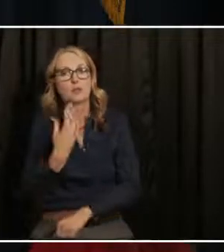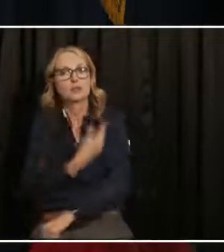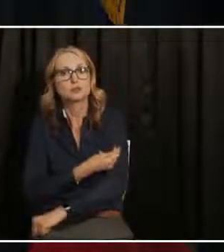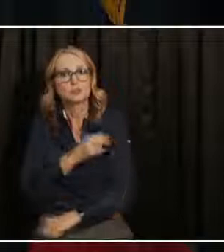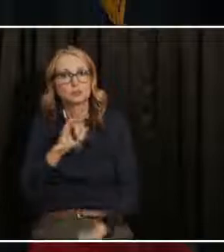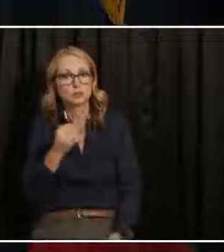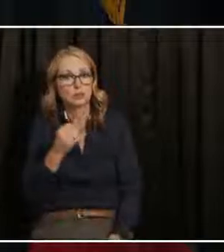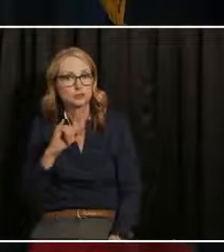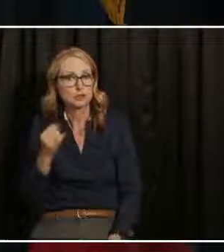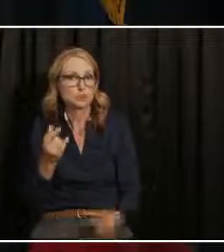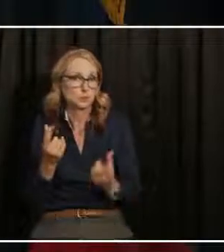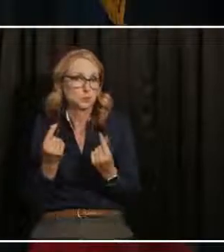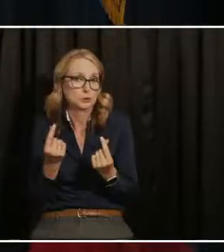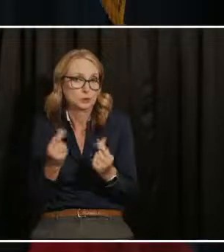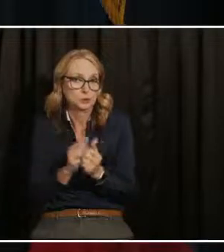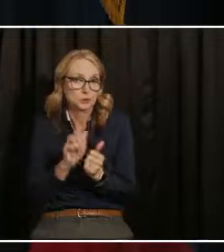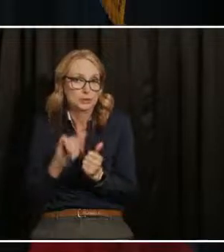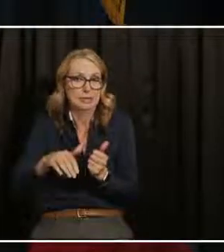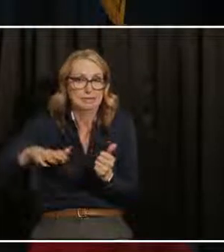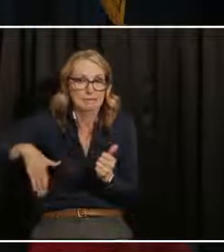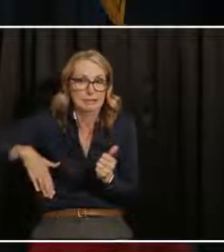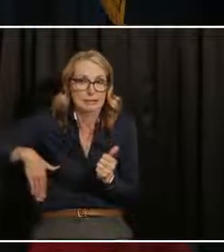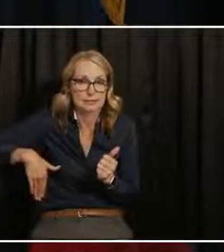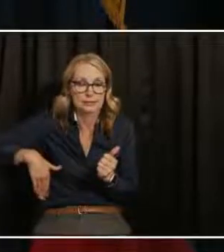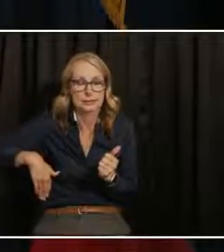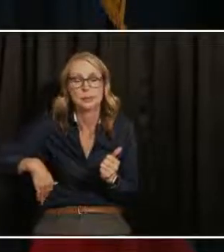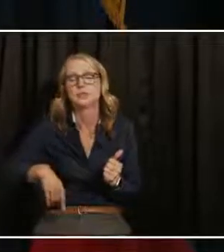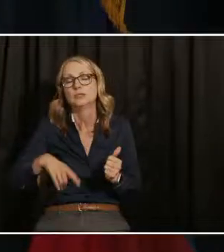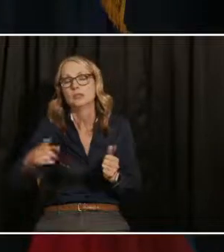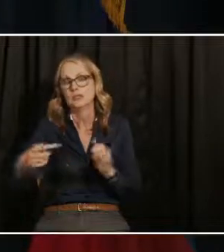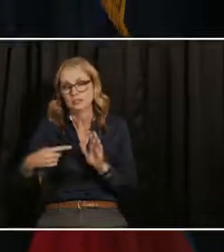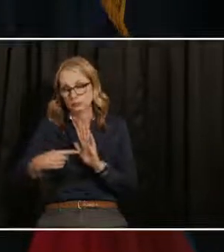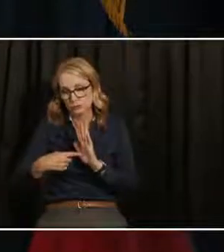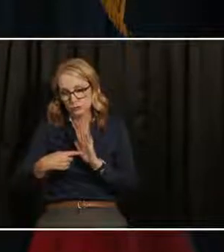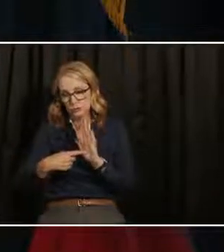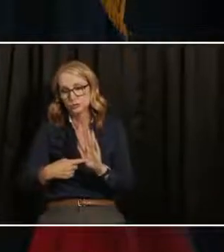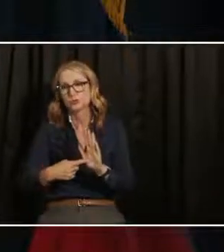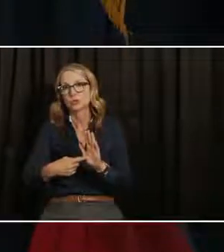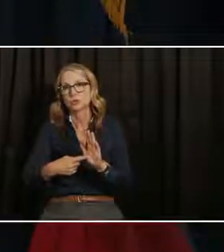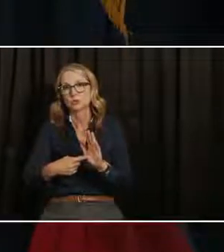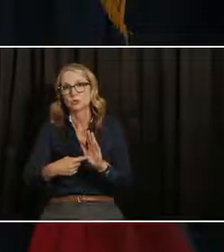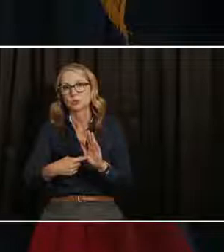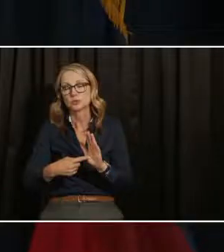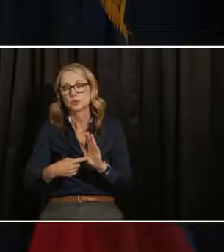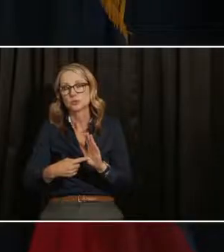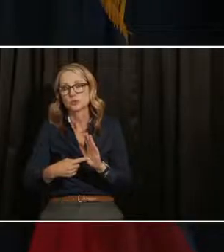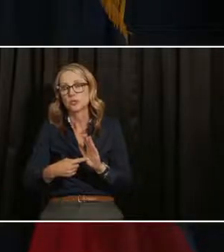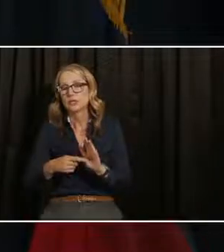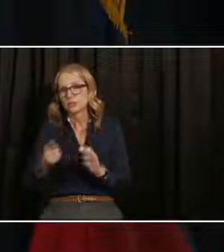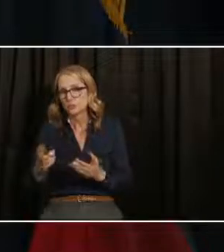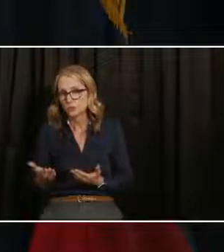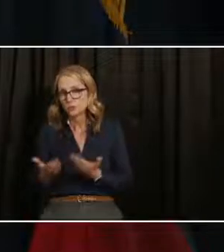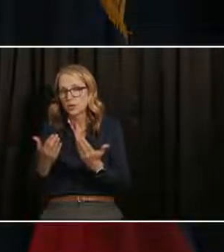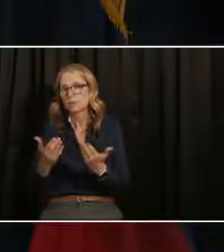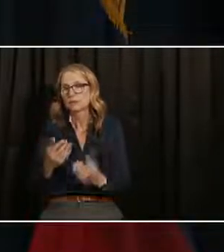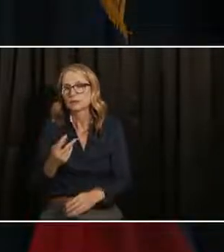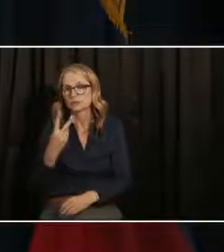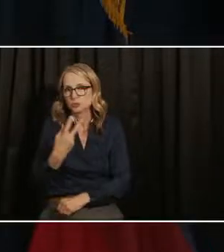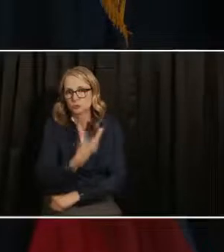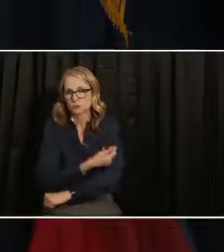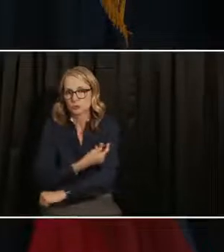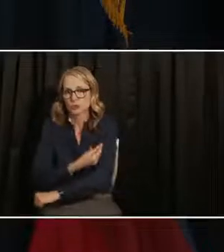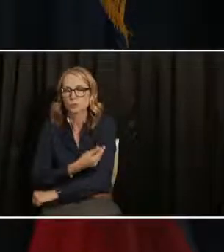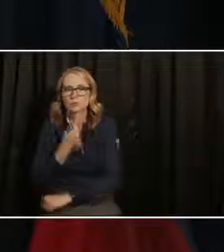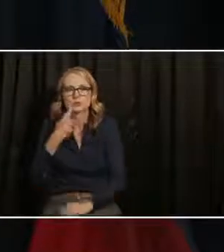proceed. Initial data today shows potential for a 2-course Johnson & Johnson vaccine. I know there are other people that